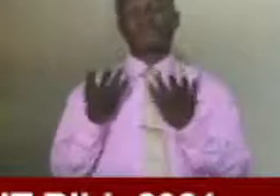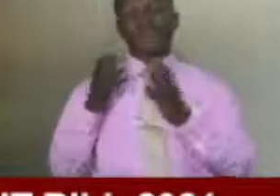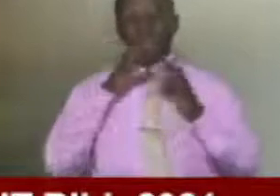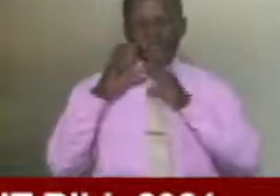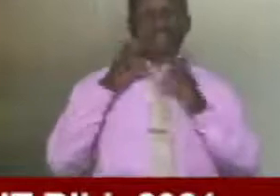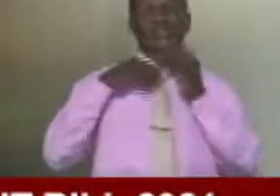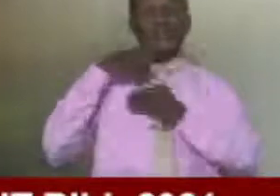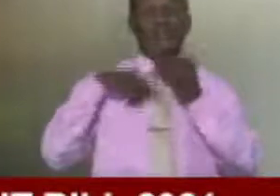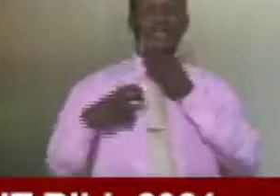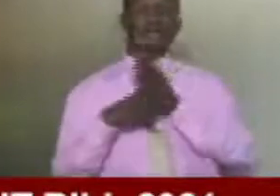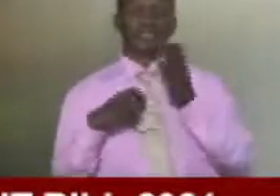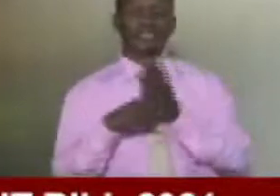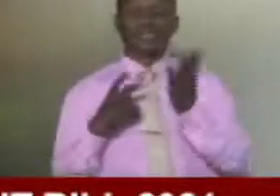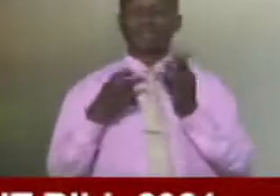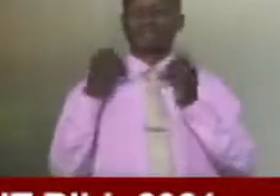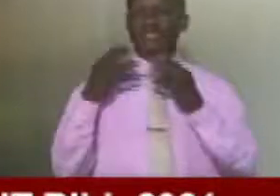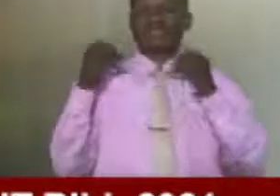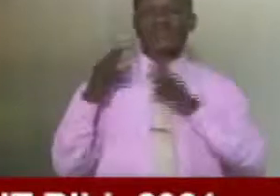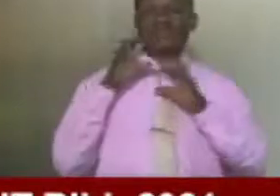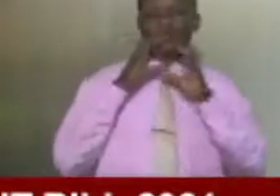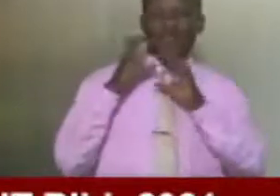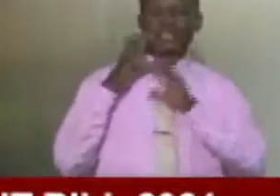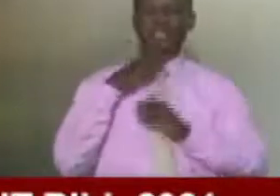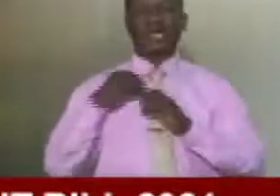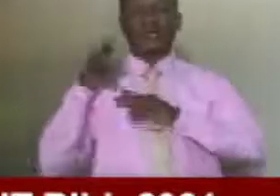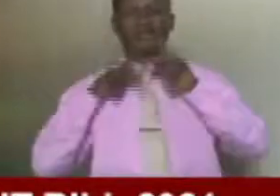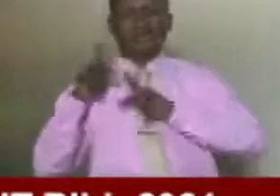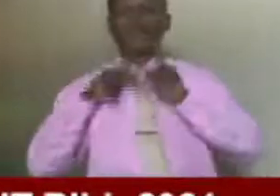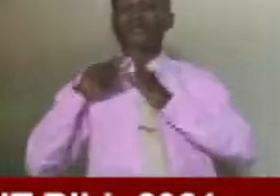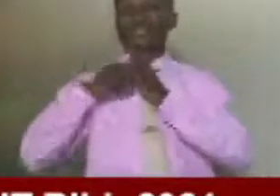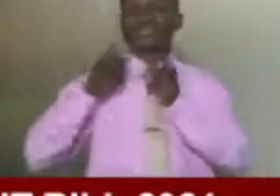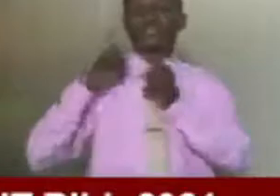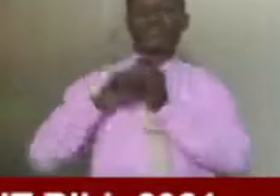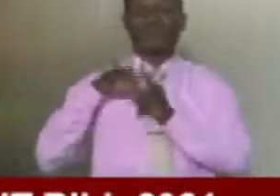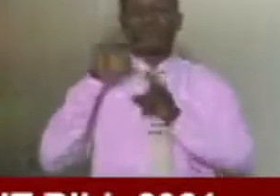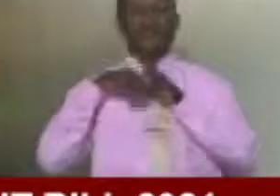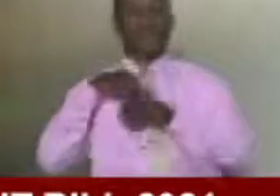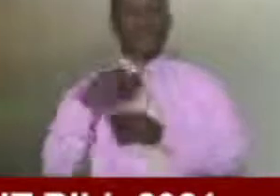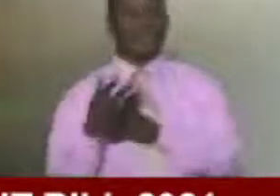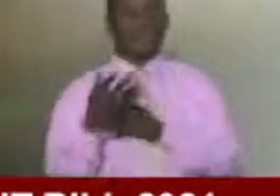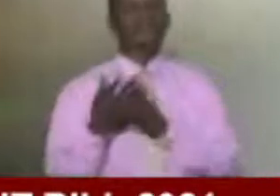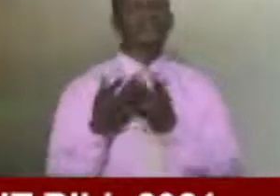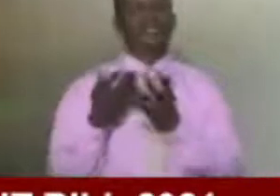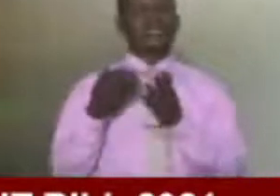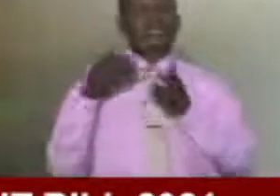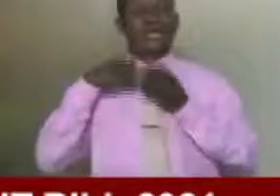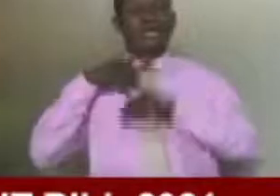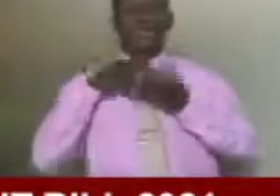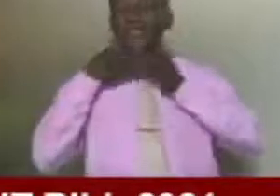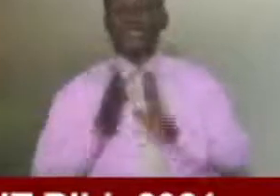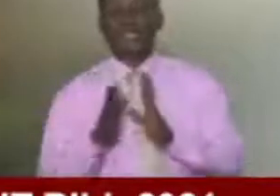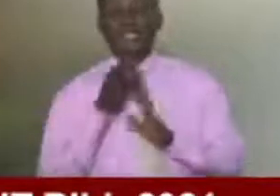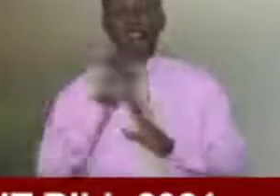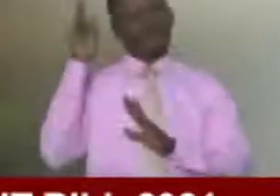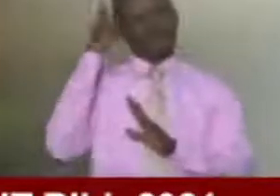the tickets, and there's a lot of people start to pander to the leadership of the political